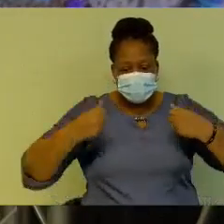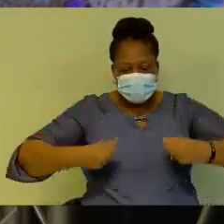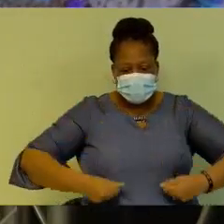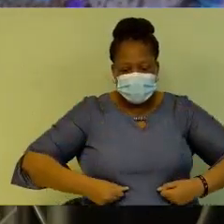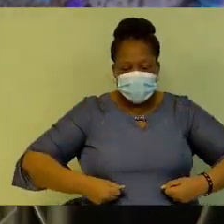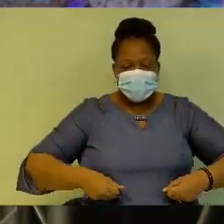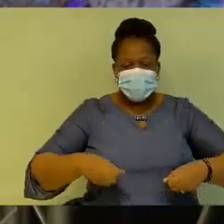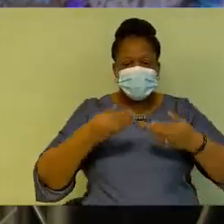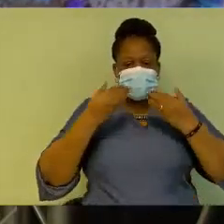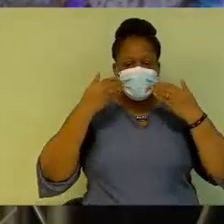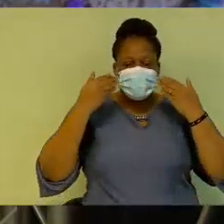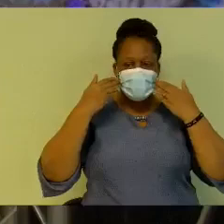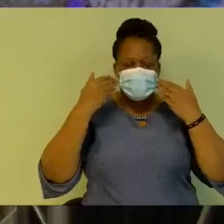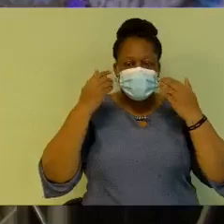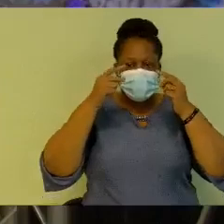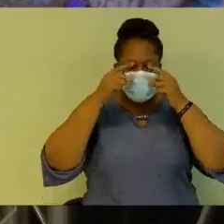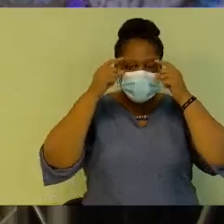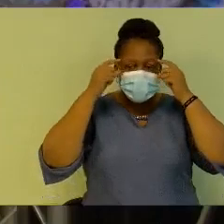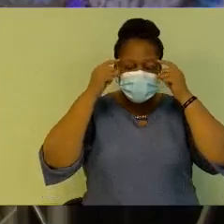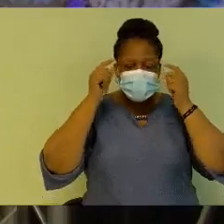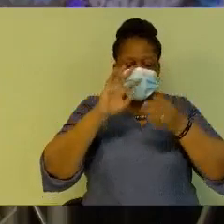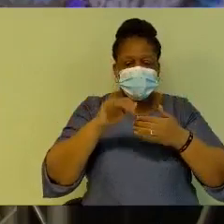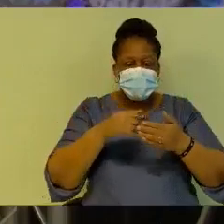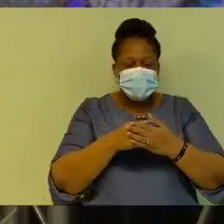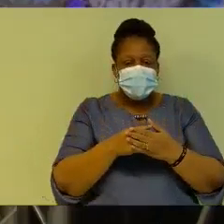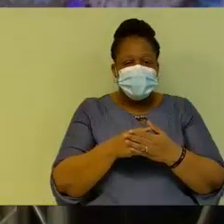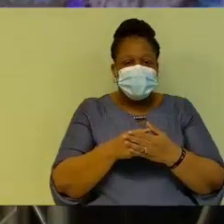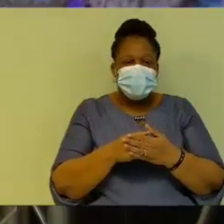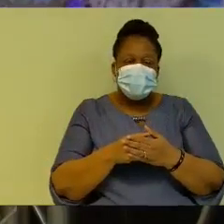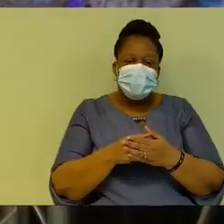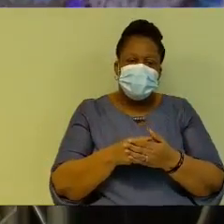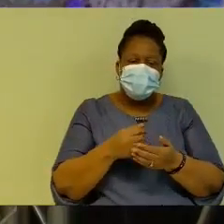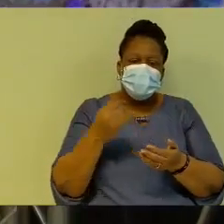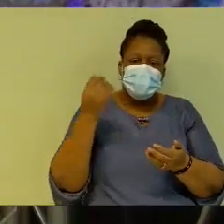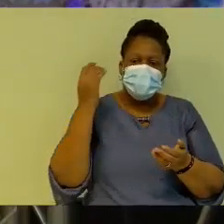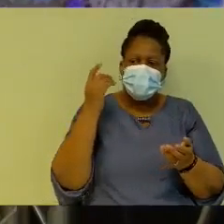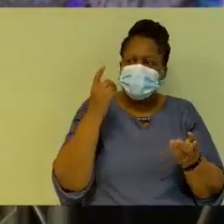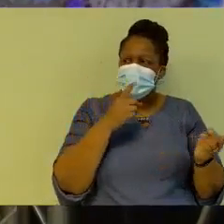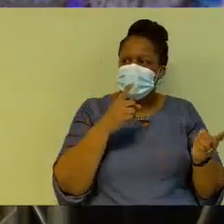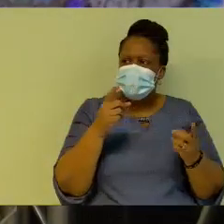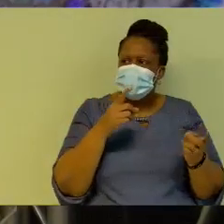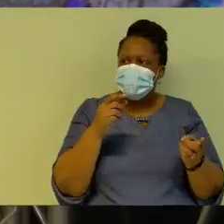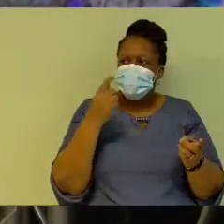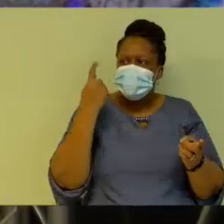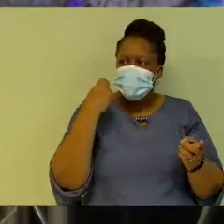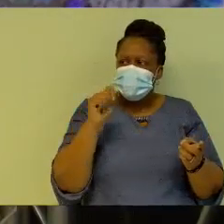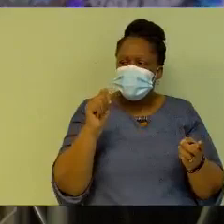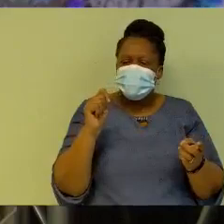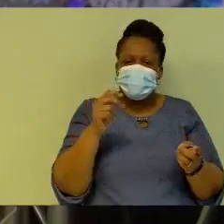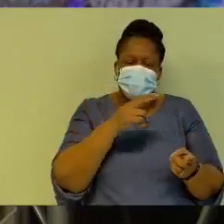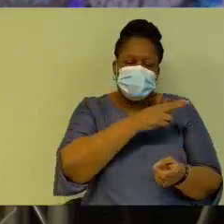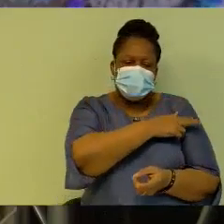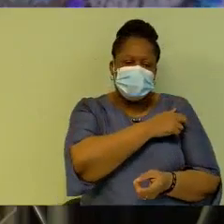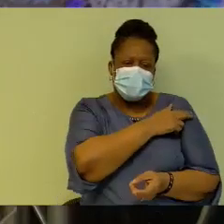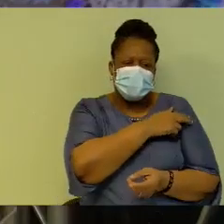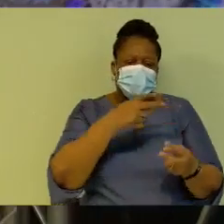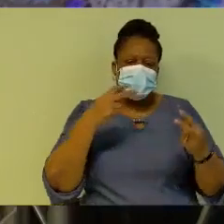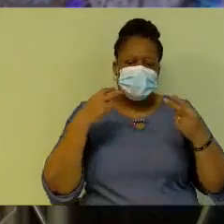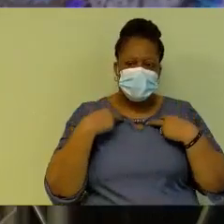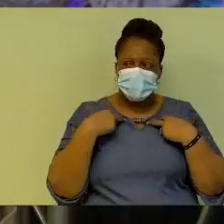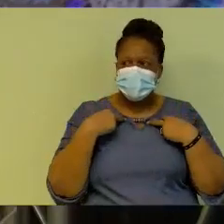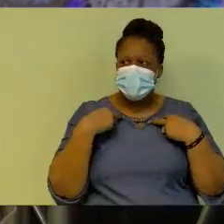personal protective equipment. My question is, does the hospital currently have adequate supplies